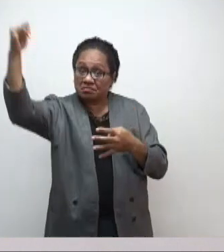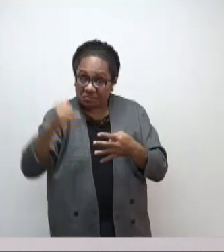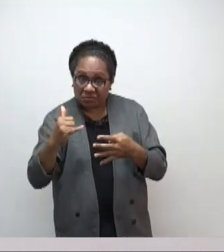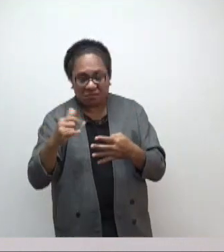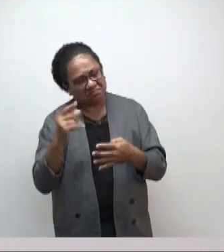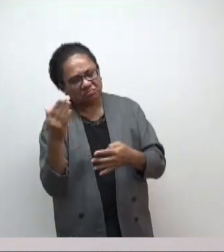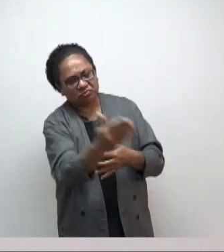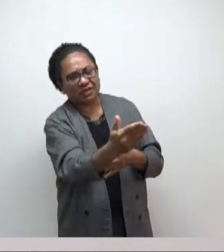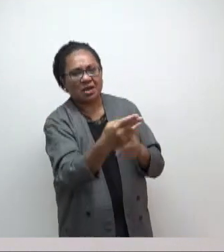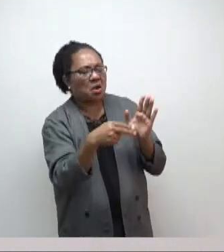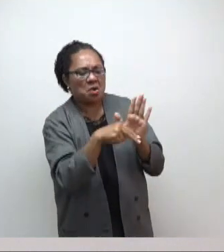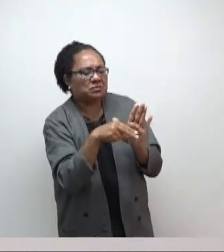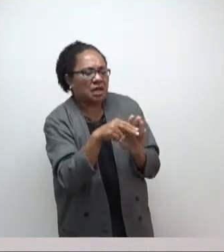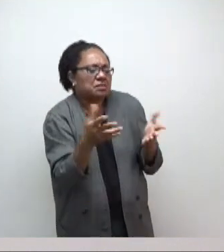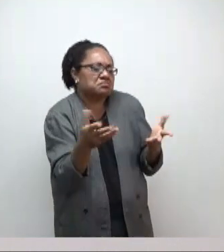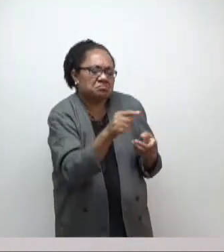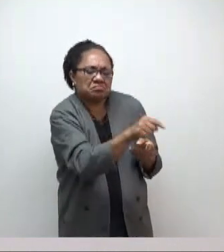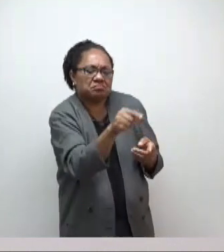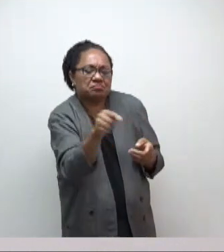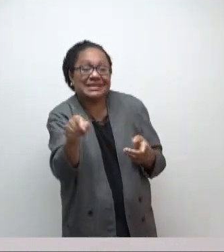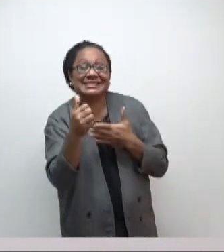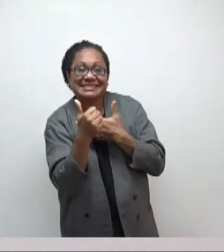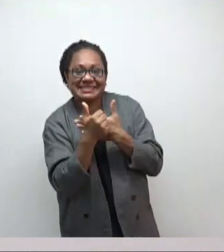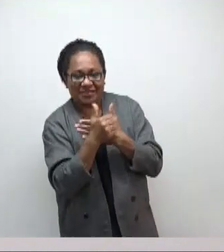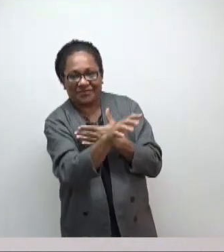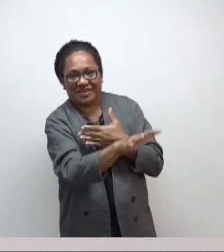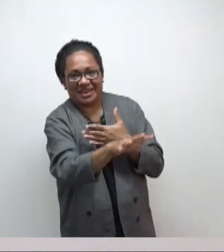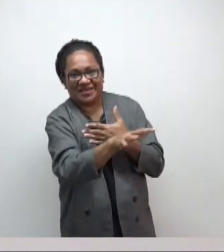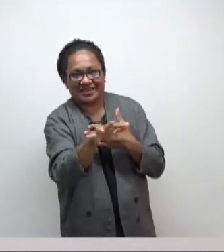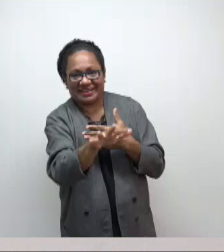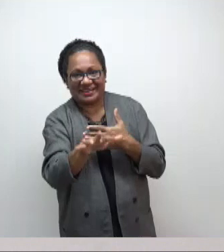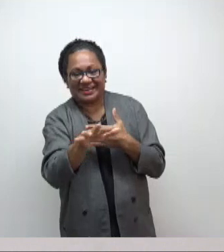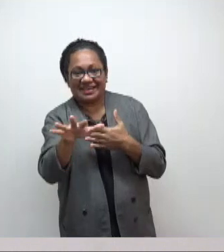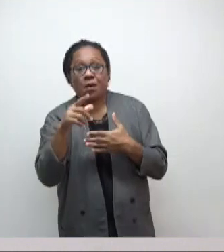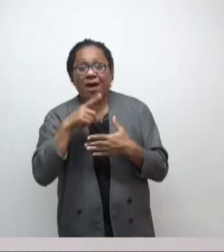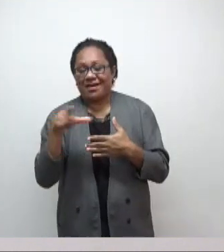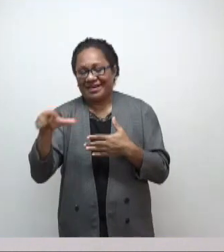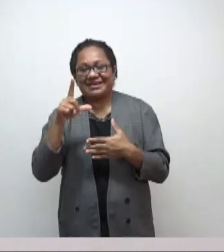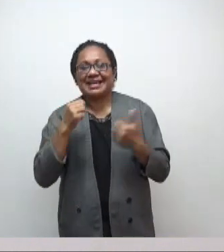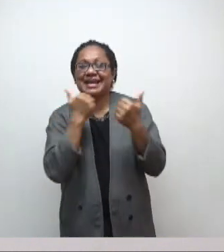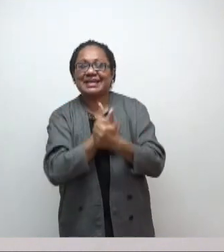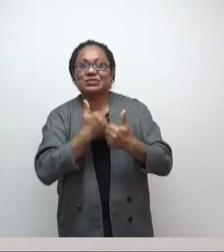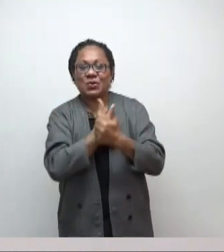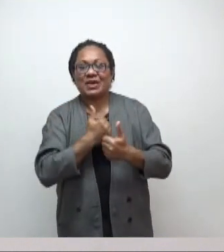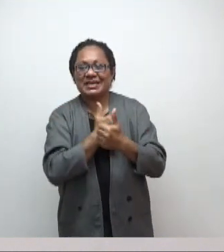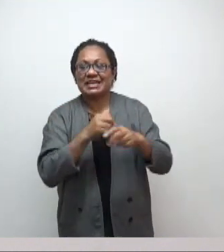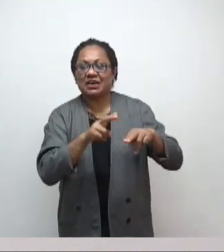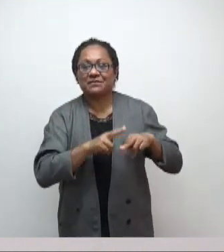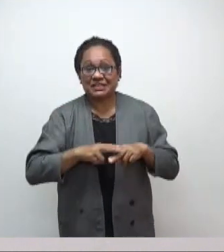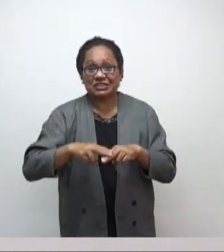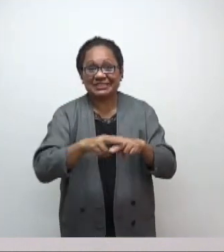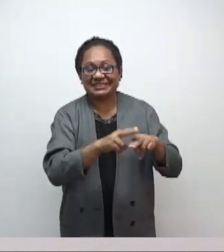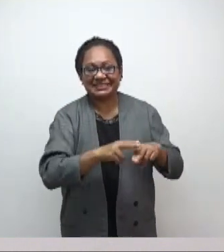designated travel areas, safe areas, where they can enjoy the best of Fiji, knowing that everyone they interact